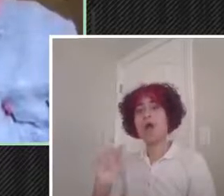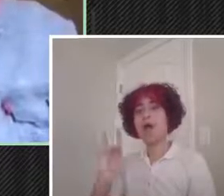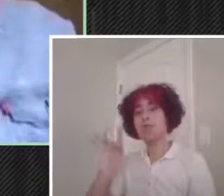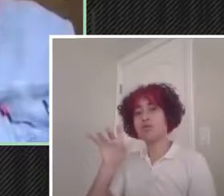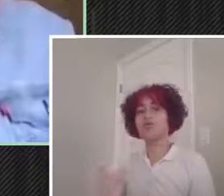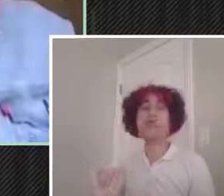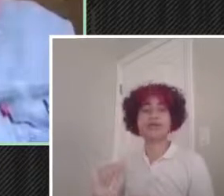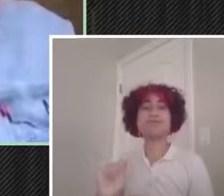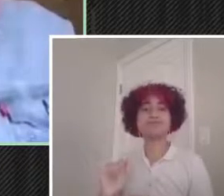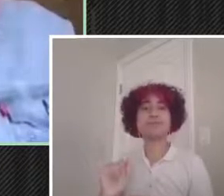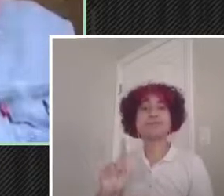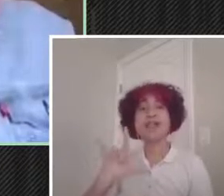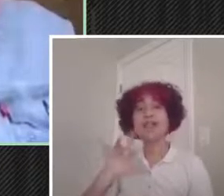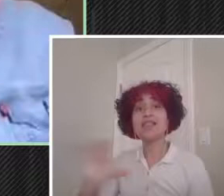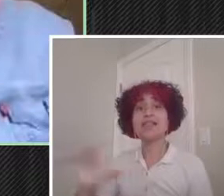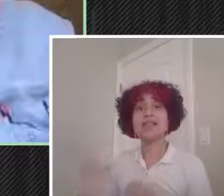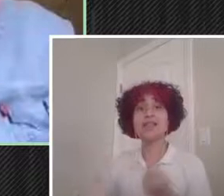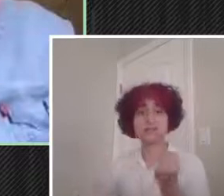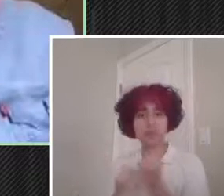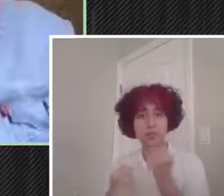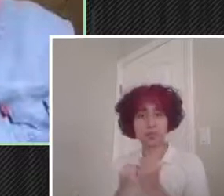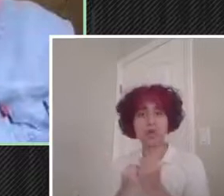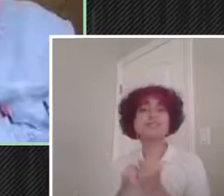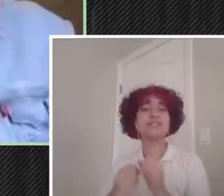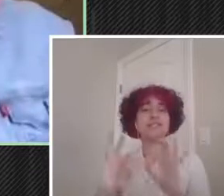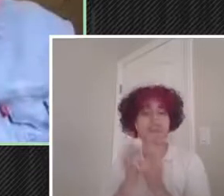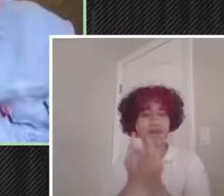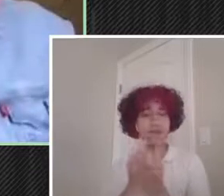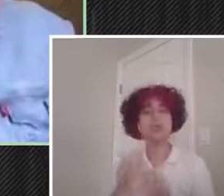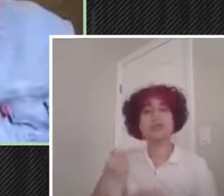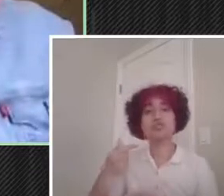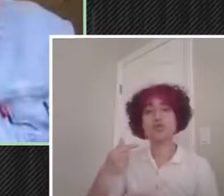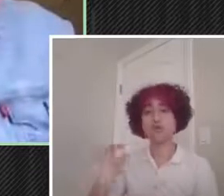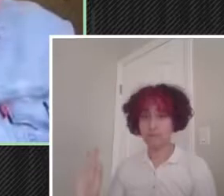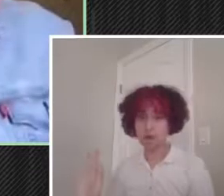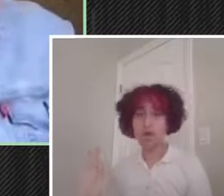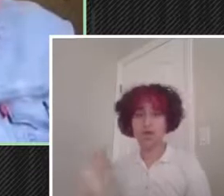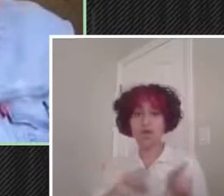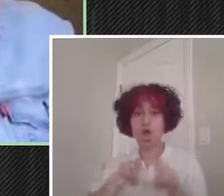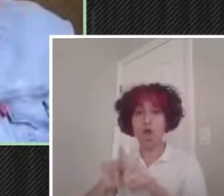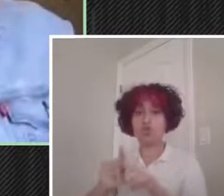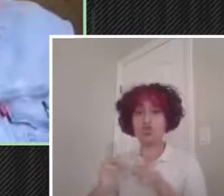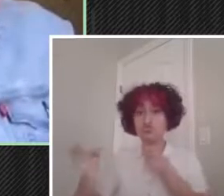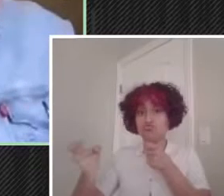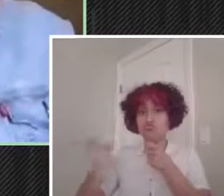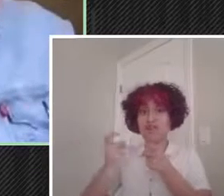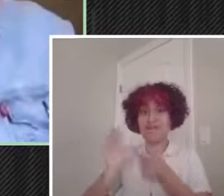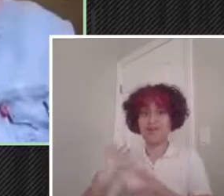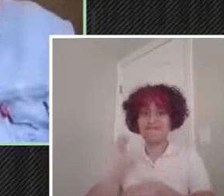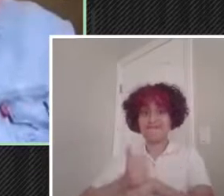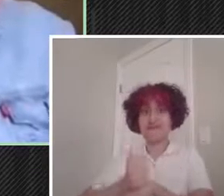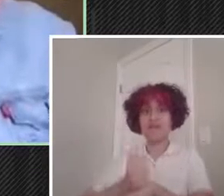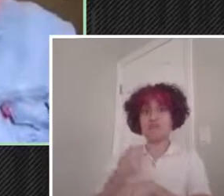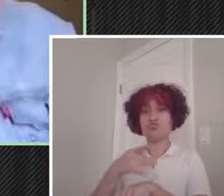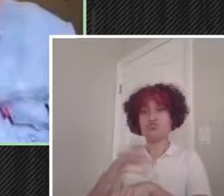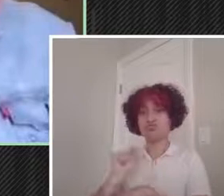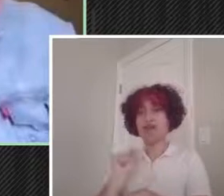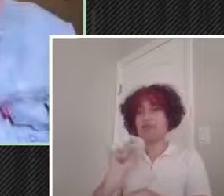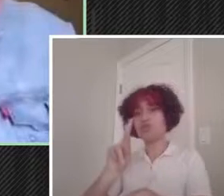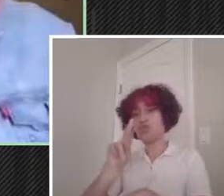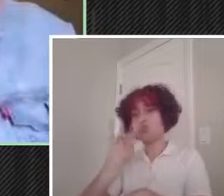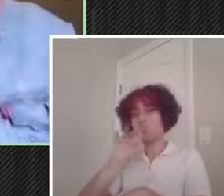co-counsel to the family of George Floyd, and he is also the founder and director of Grassroots Law Project and